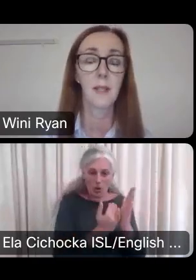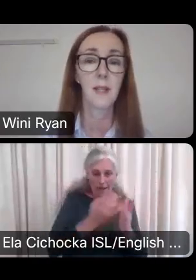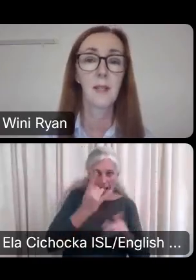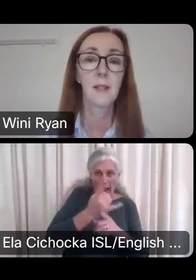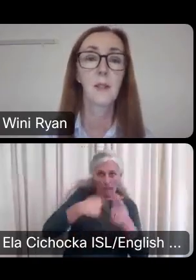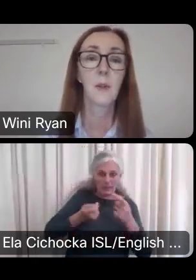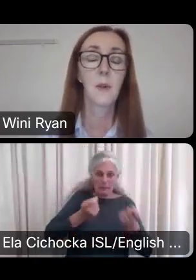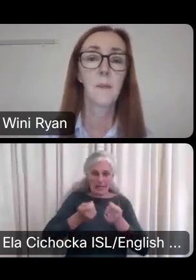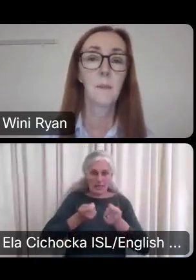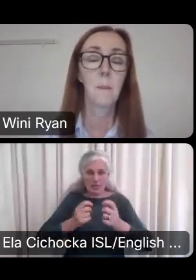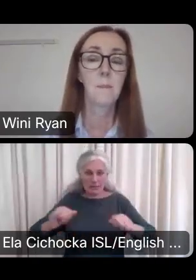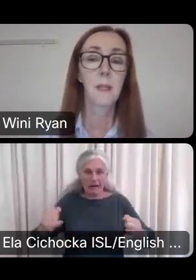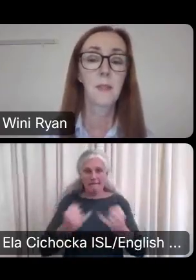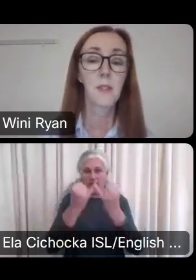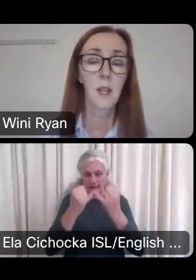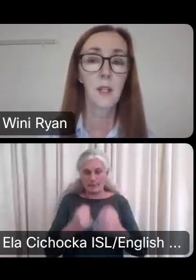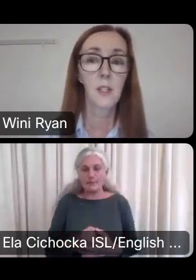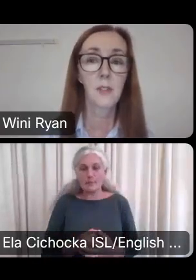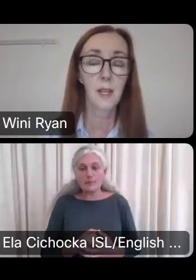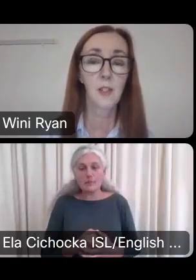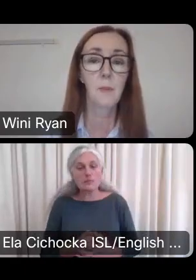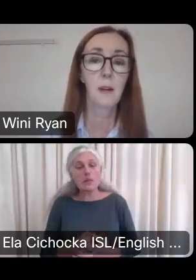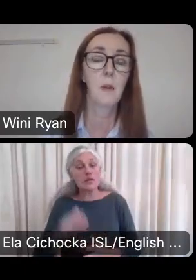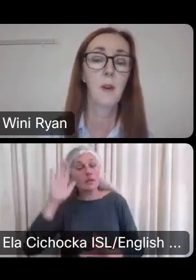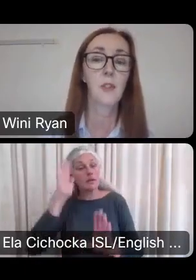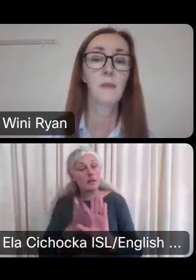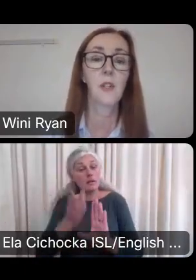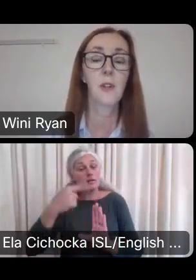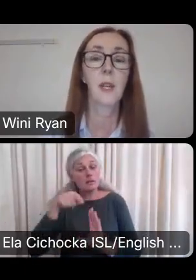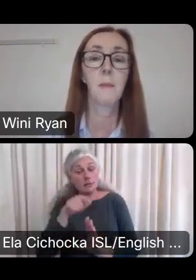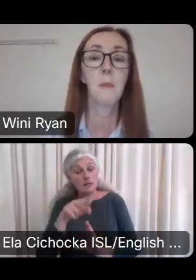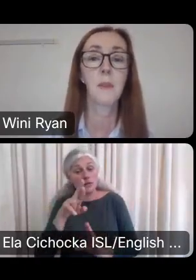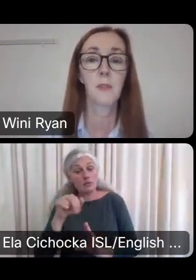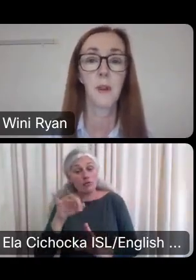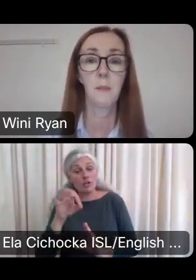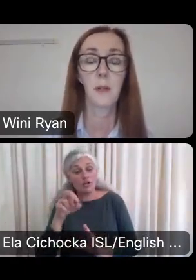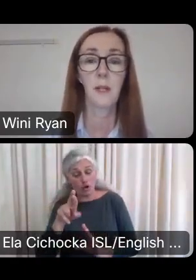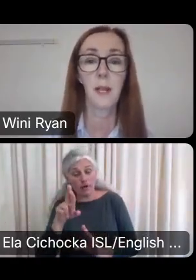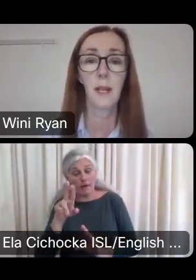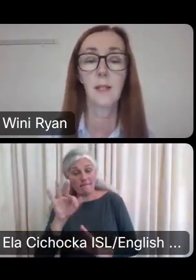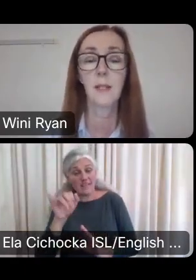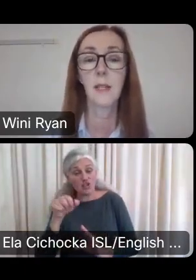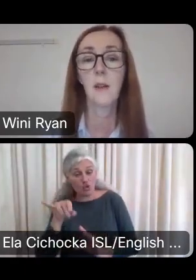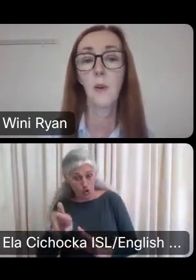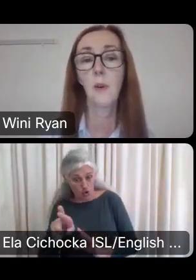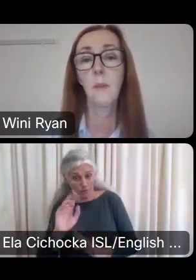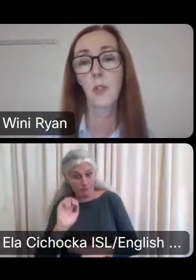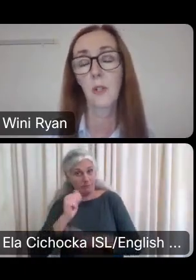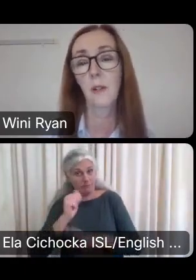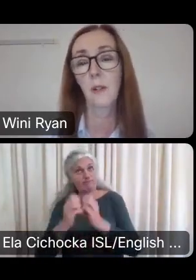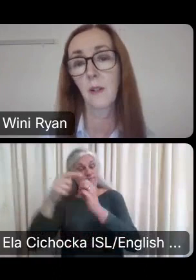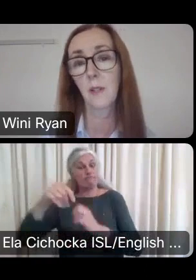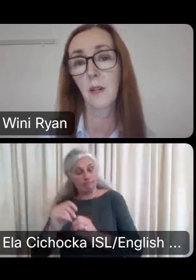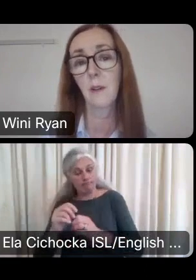conflict. So the psychologists Dan Shapiro and Roger Fisher came up with this framework, and core